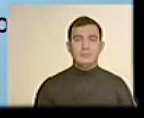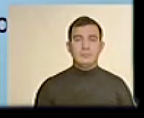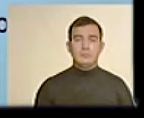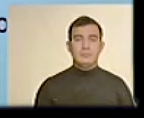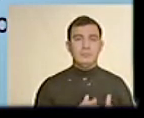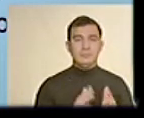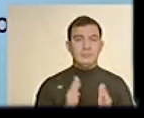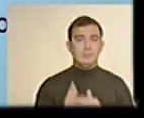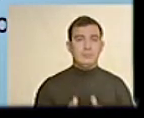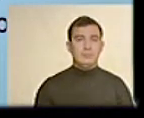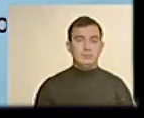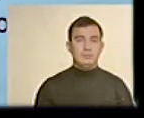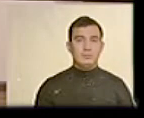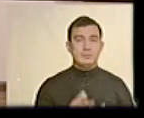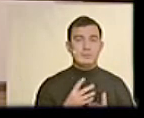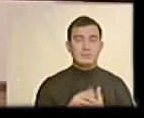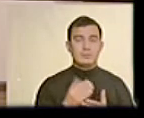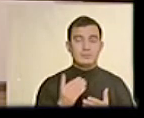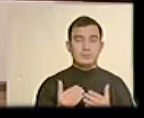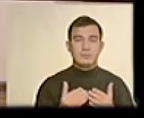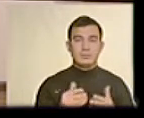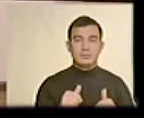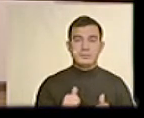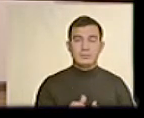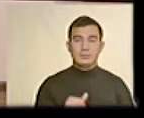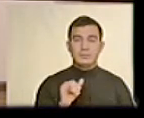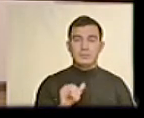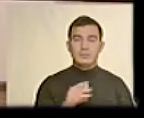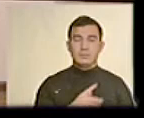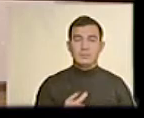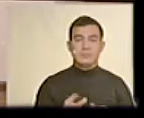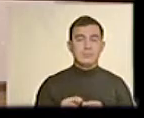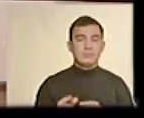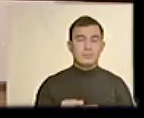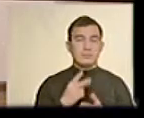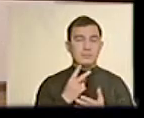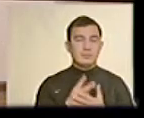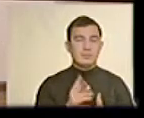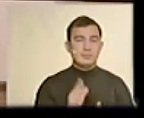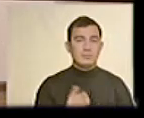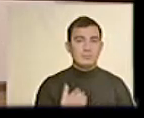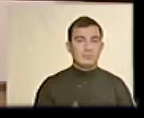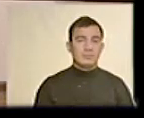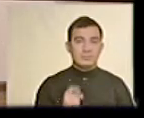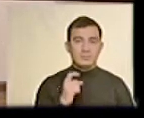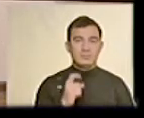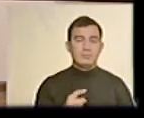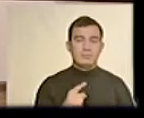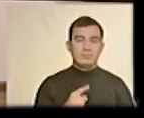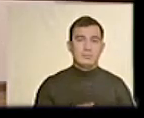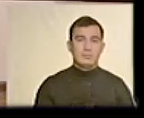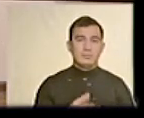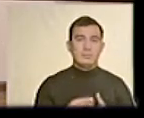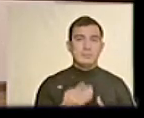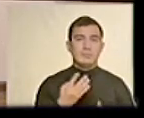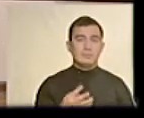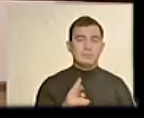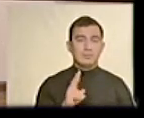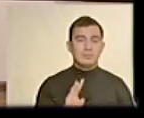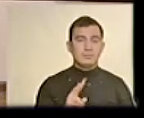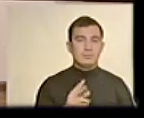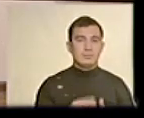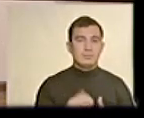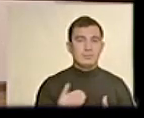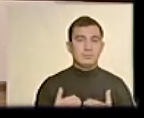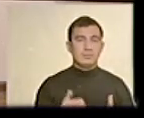Endi xuddi shu formulani qo'llab biror misol ishlab ko'ramiz. X plus 4 ning kvadrat. Demak, birinchi